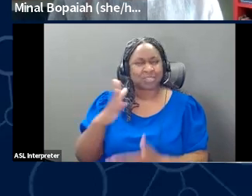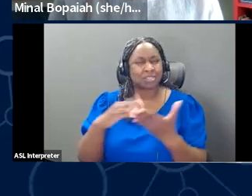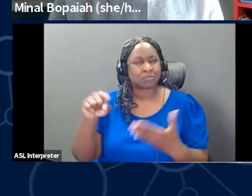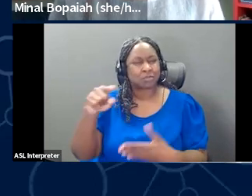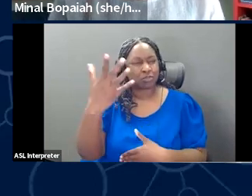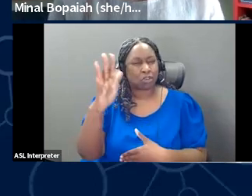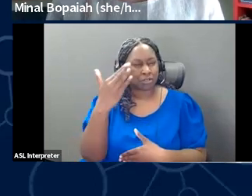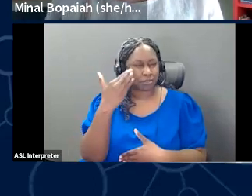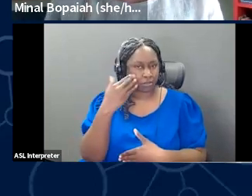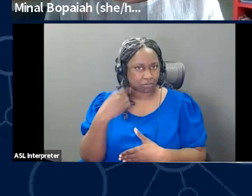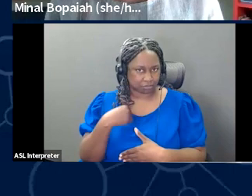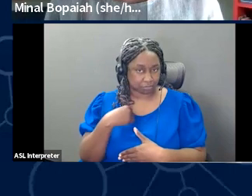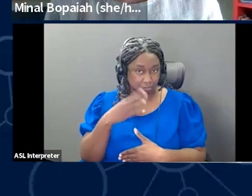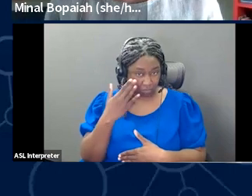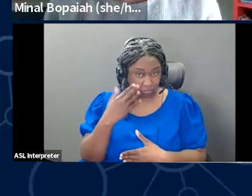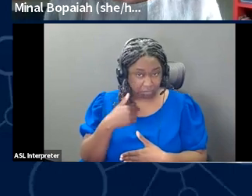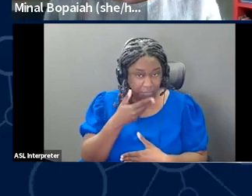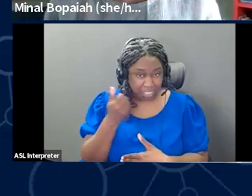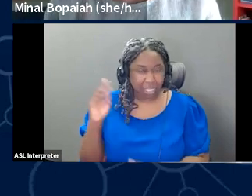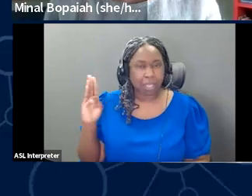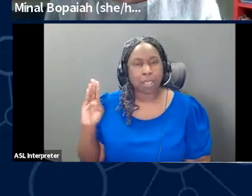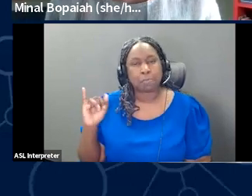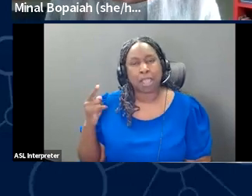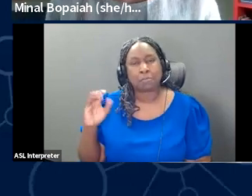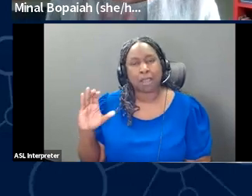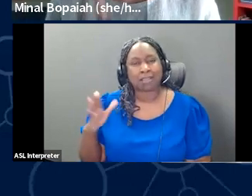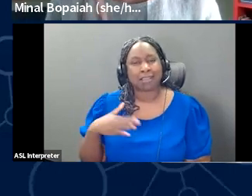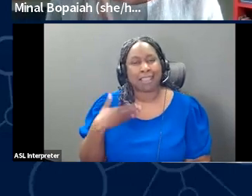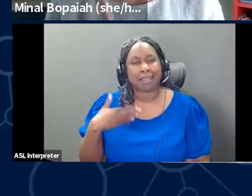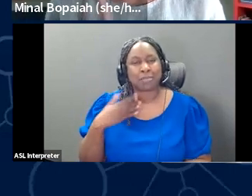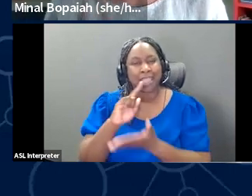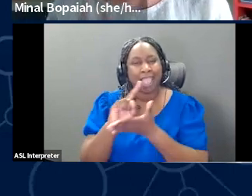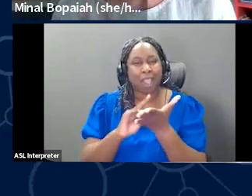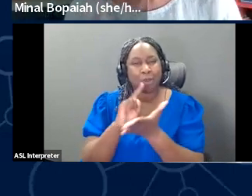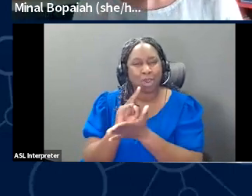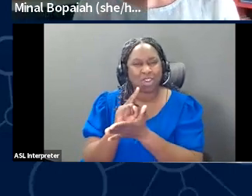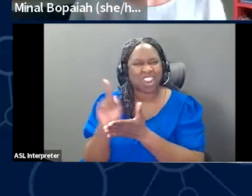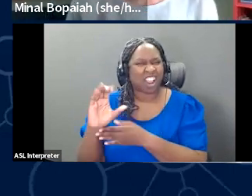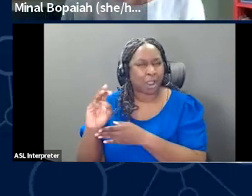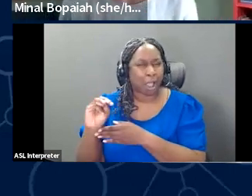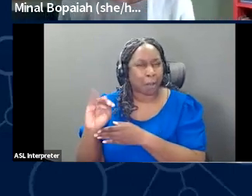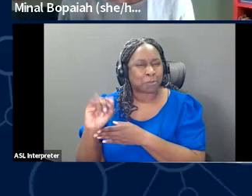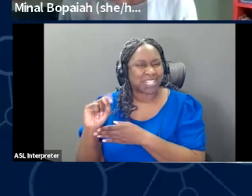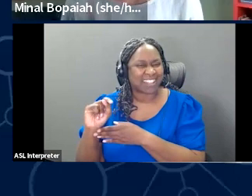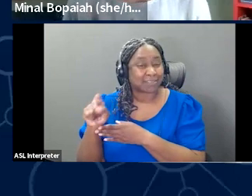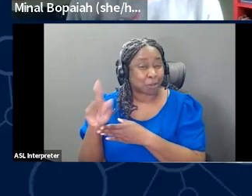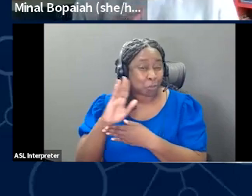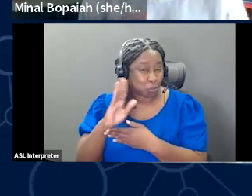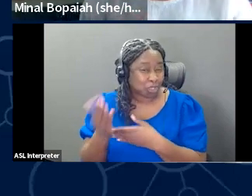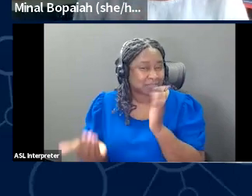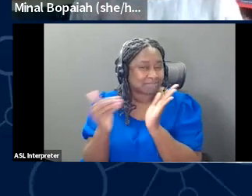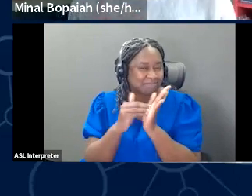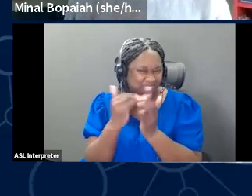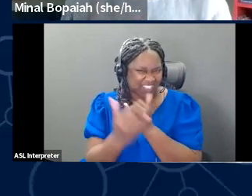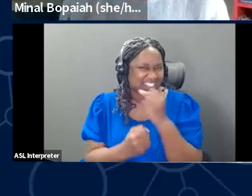best, maybe perhaps for the BIPOC Happy Hour at ComNet last year, which we will repeat this year in epic fashion.